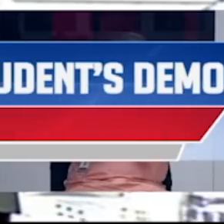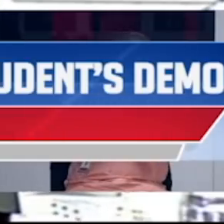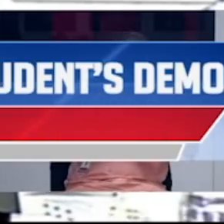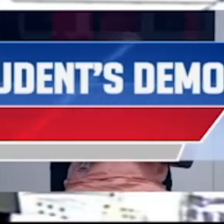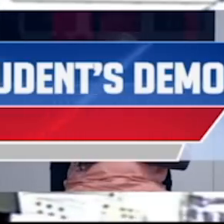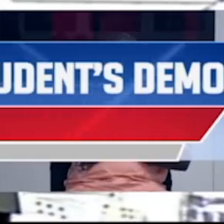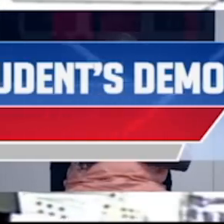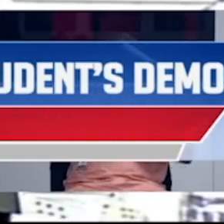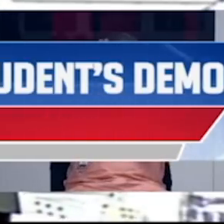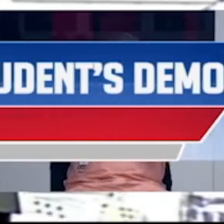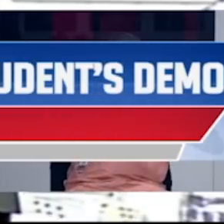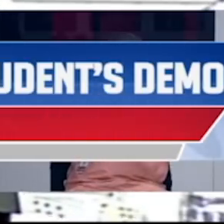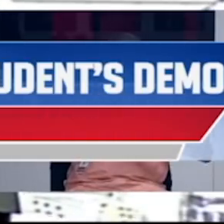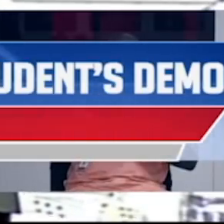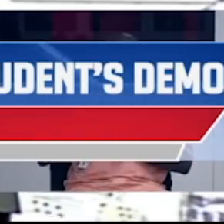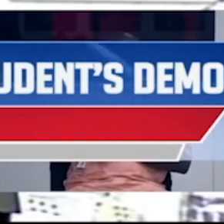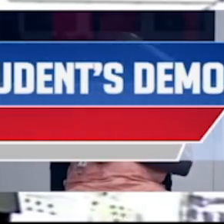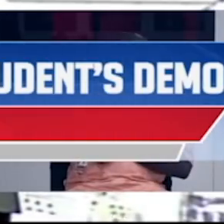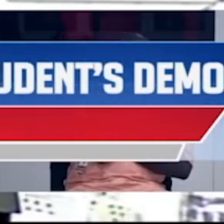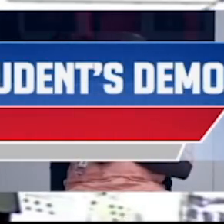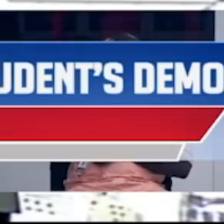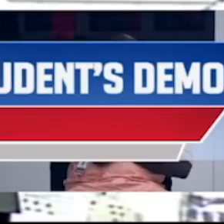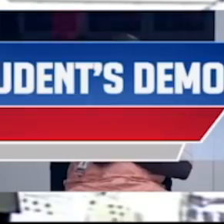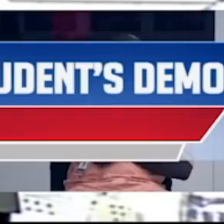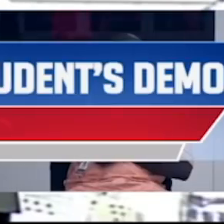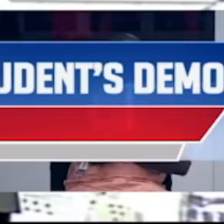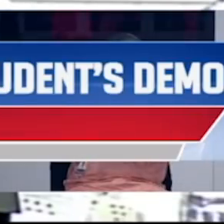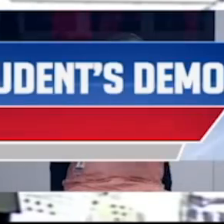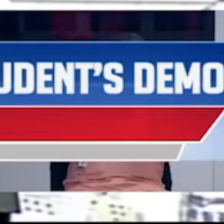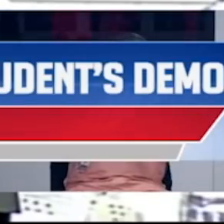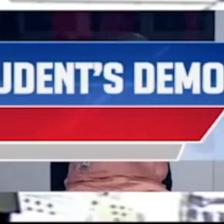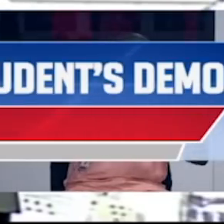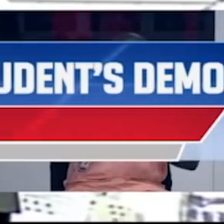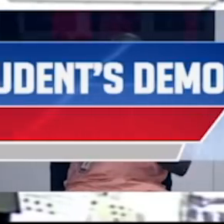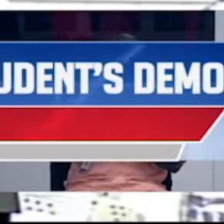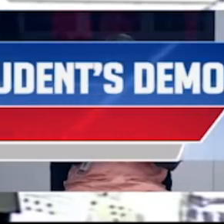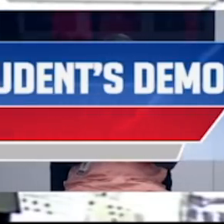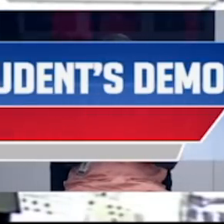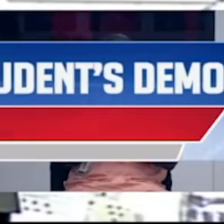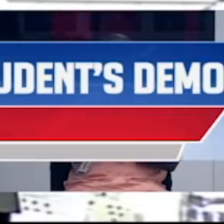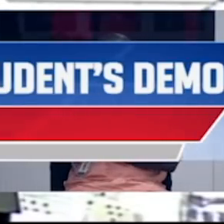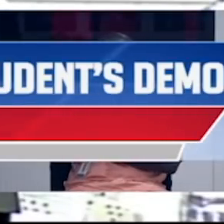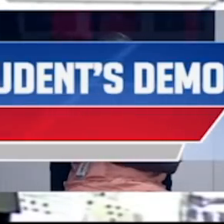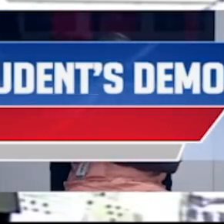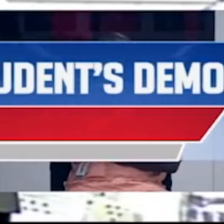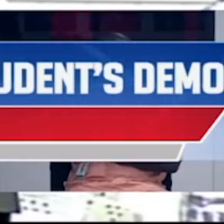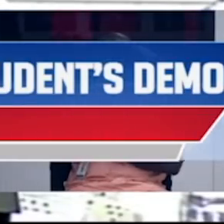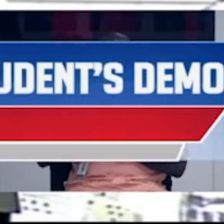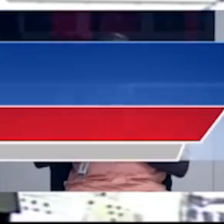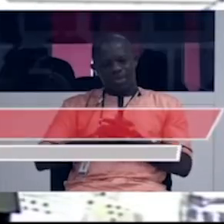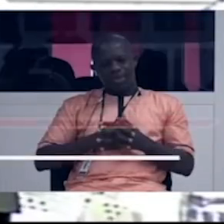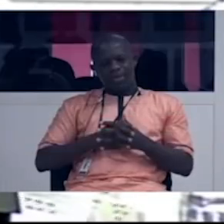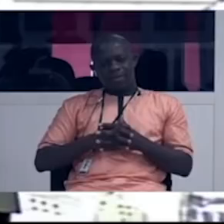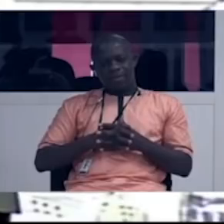the victims who had lost their loved ones to come together and pursue the matter, but later it was announced that the incident that would